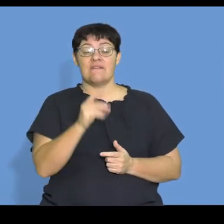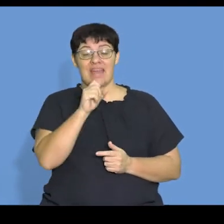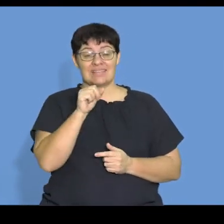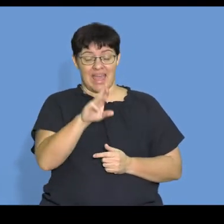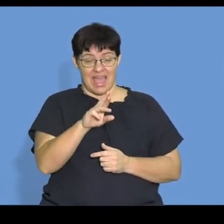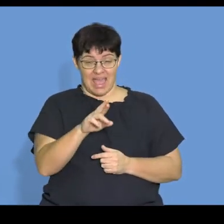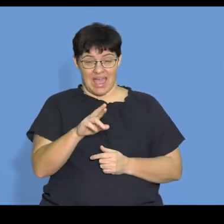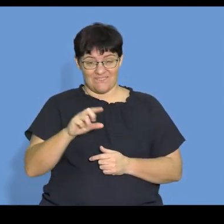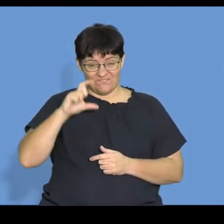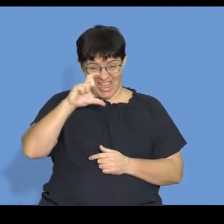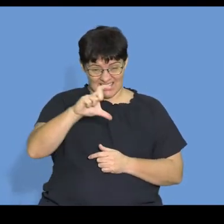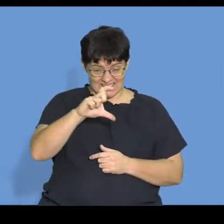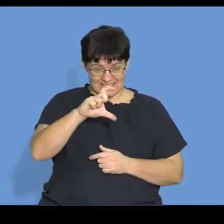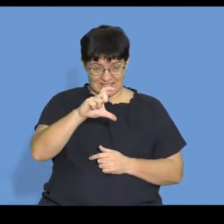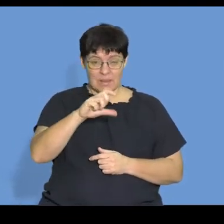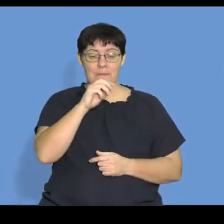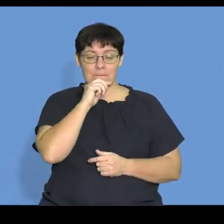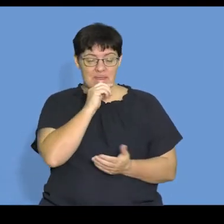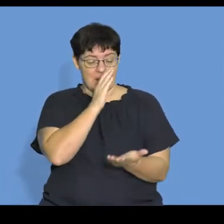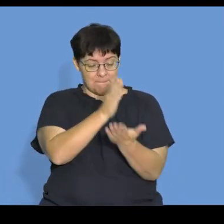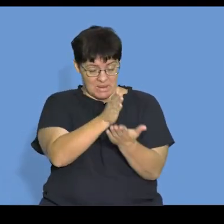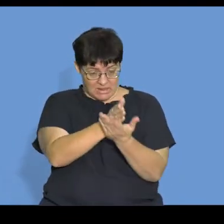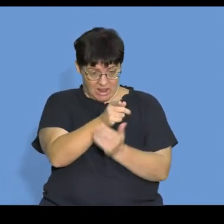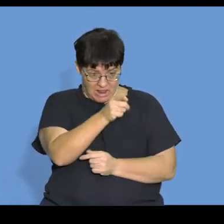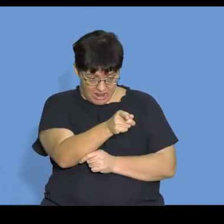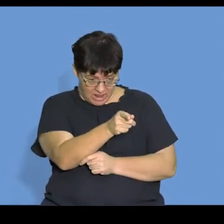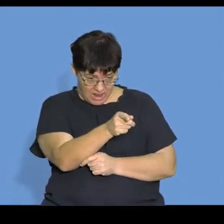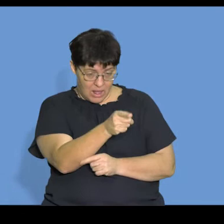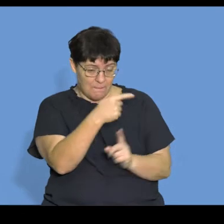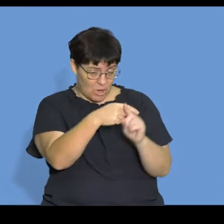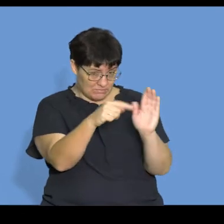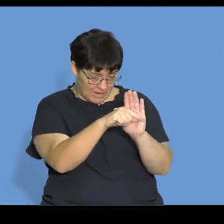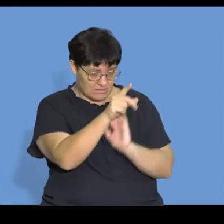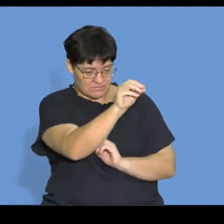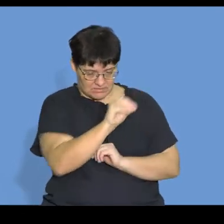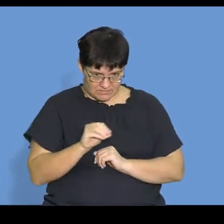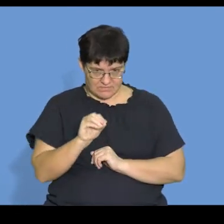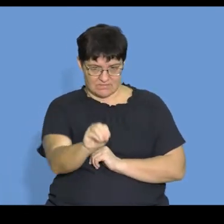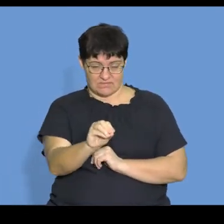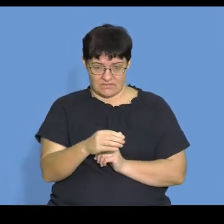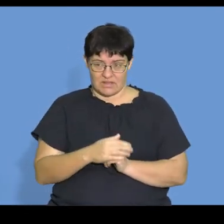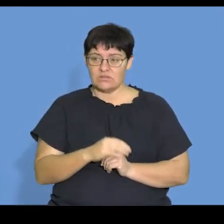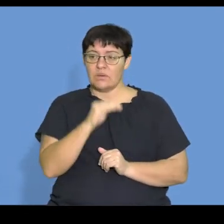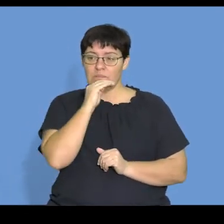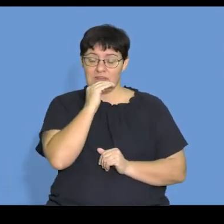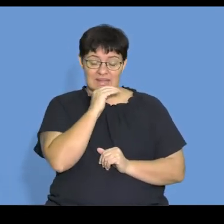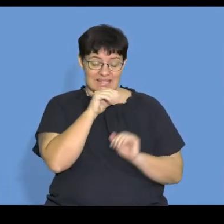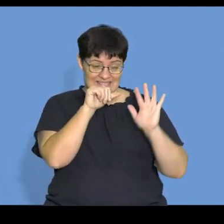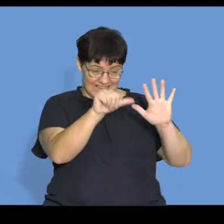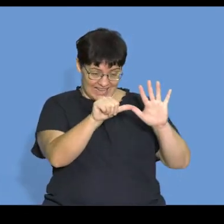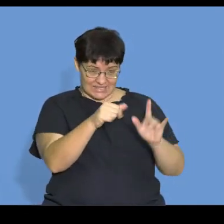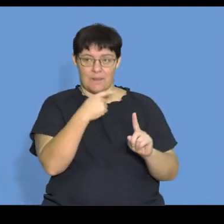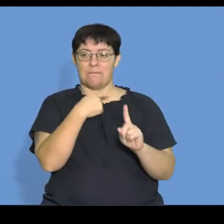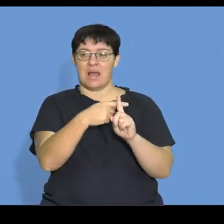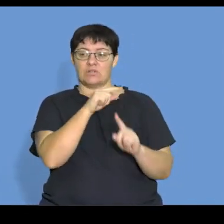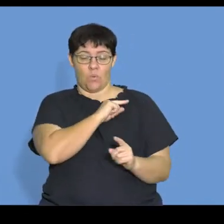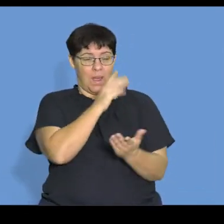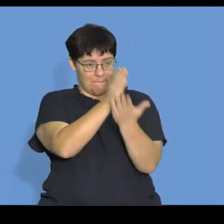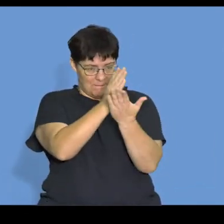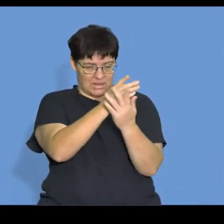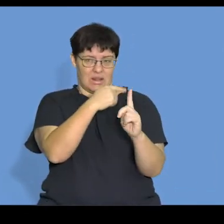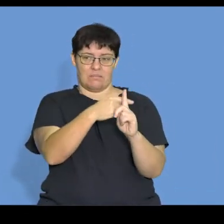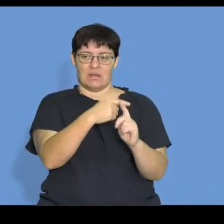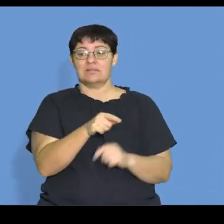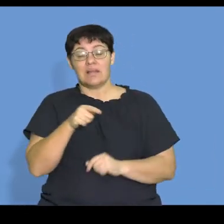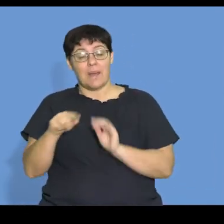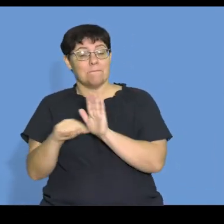the sign of the middle term. So it means this will be the plus and that will be the minus. Why